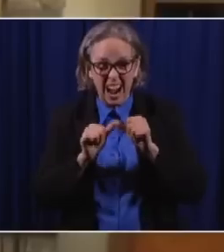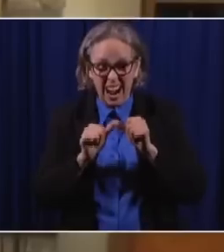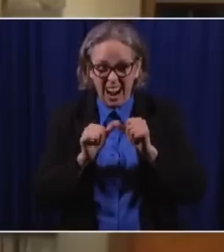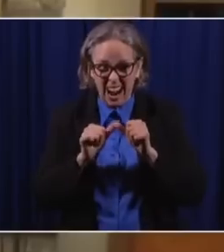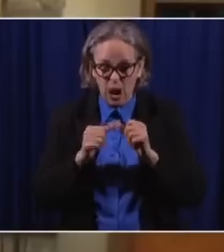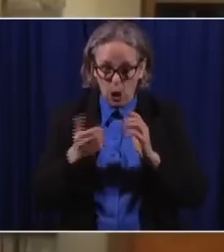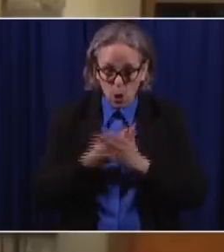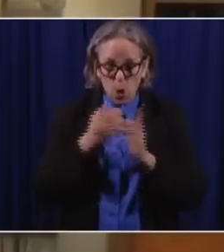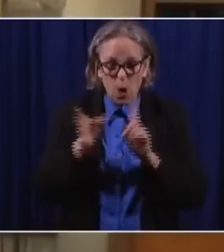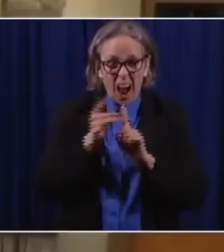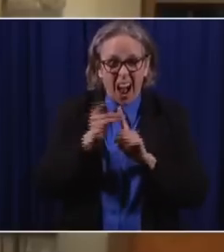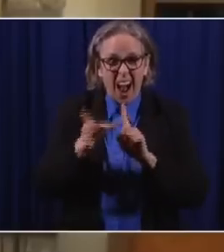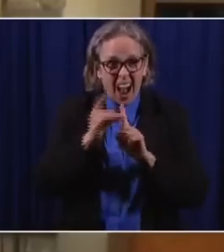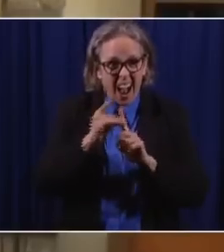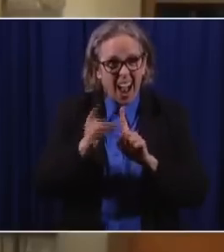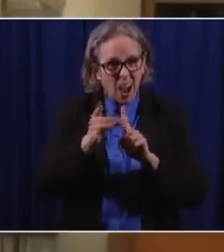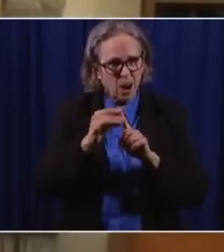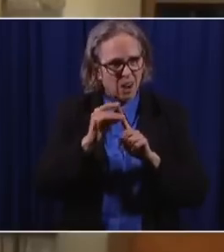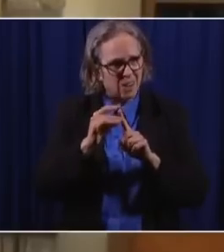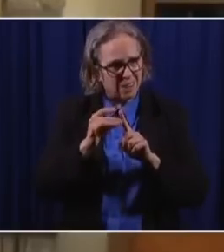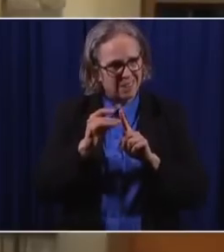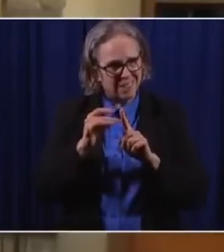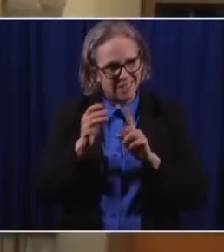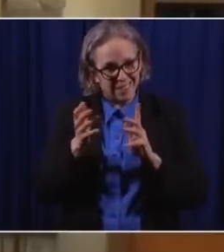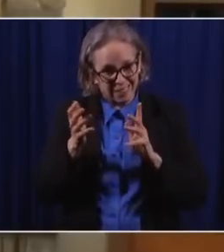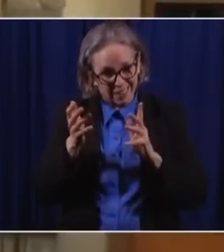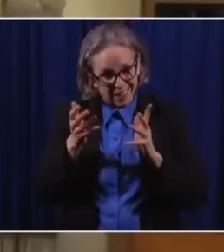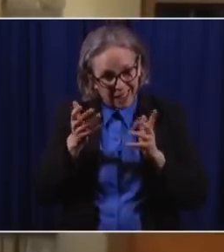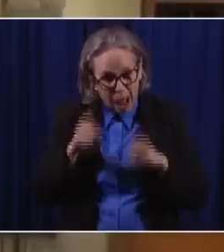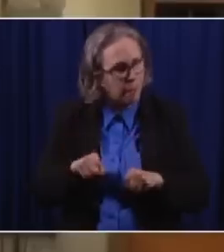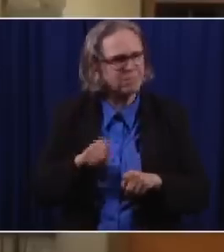the county into the next level, the orange level.